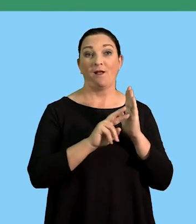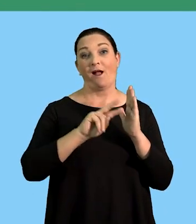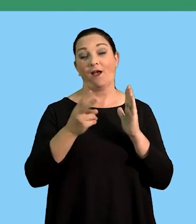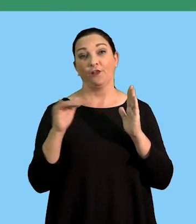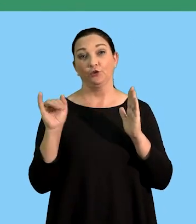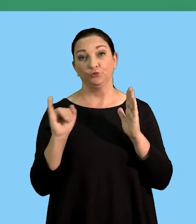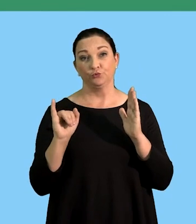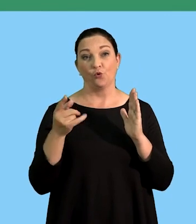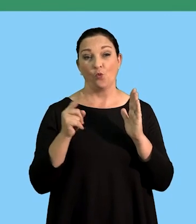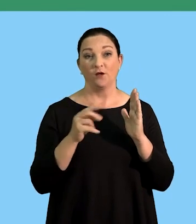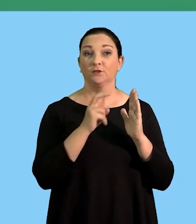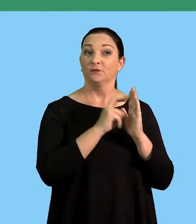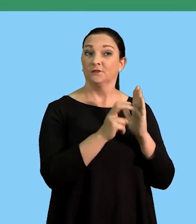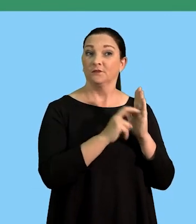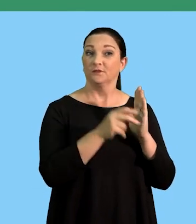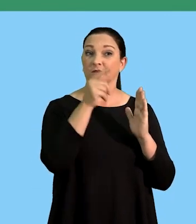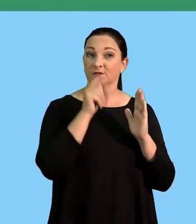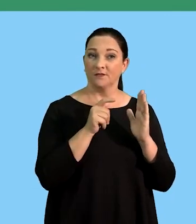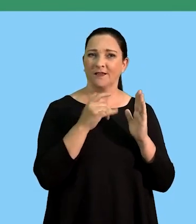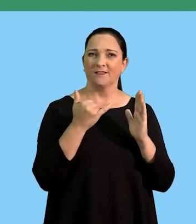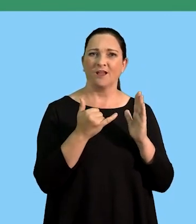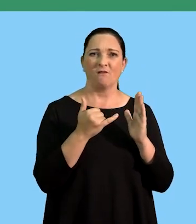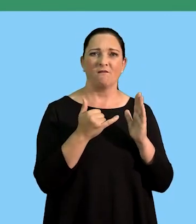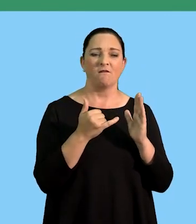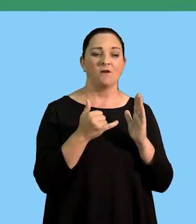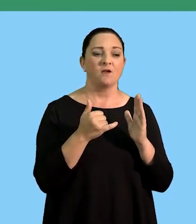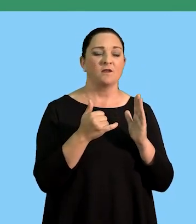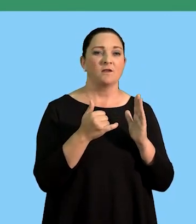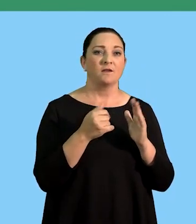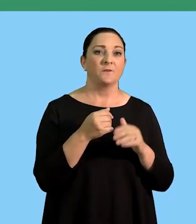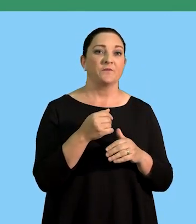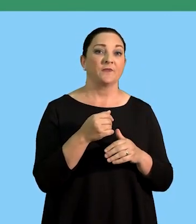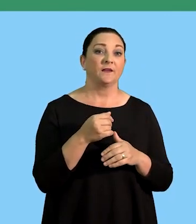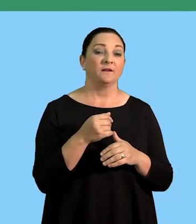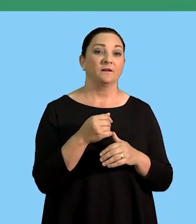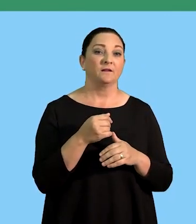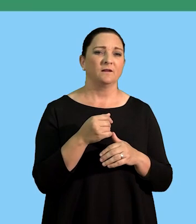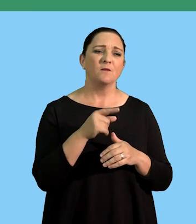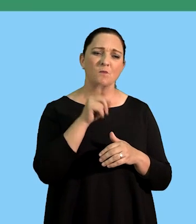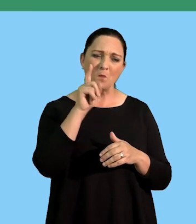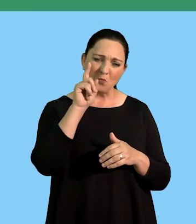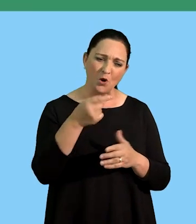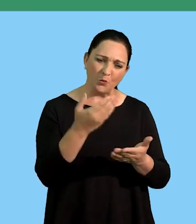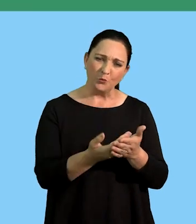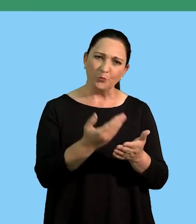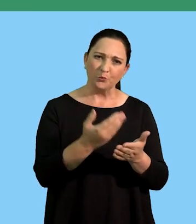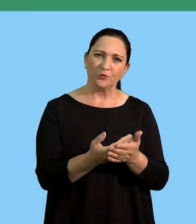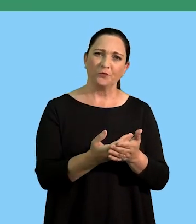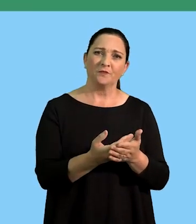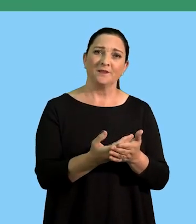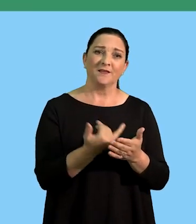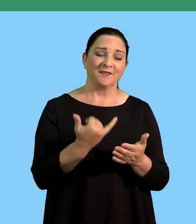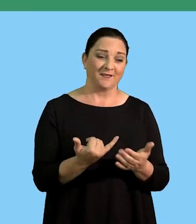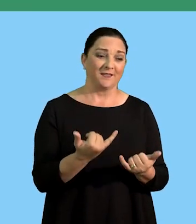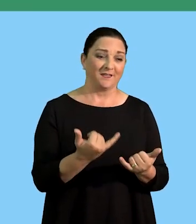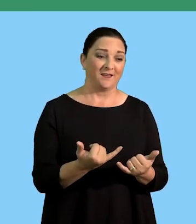insurance is the principle of insurable interest. So with this one, this is to say the insured must prove that they will